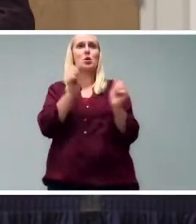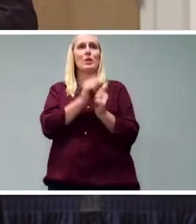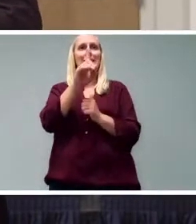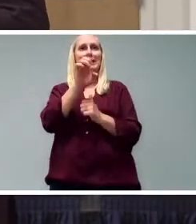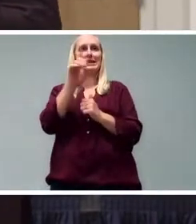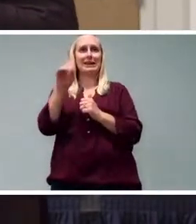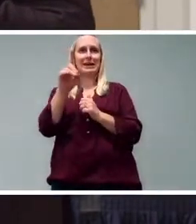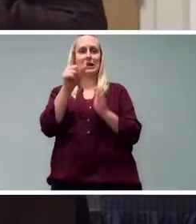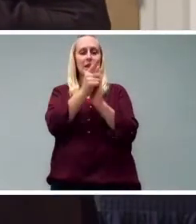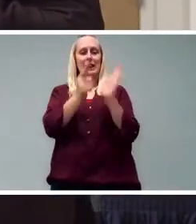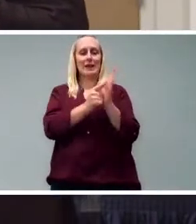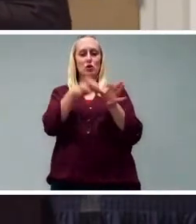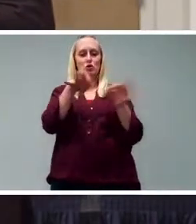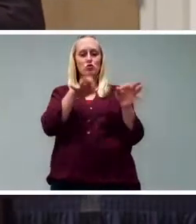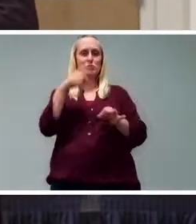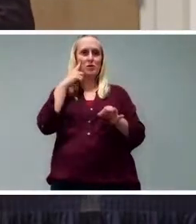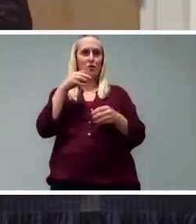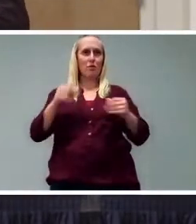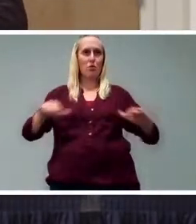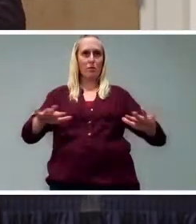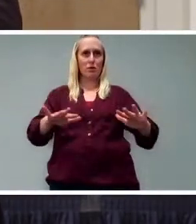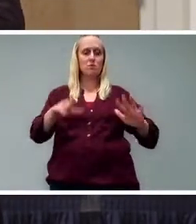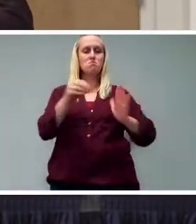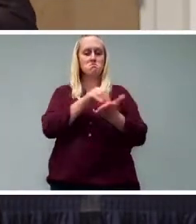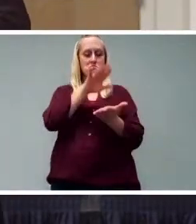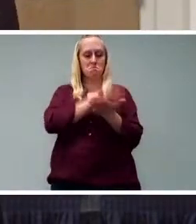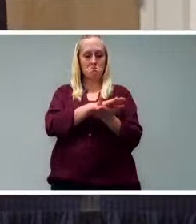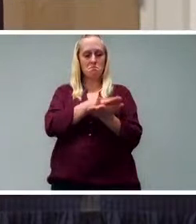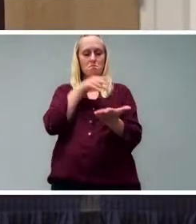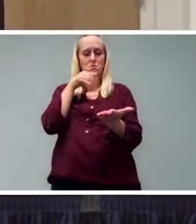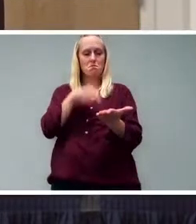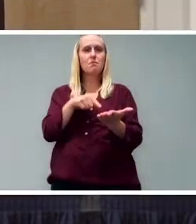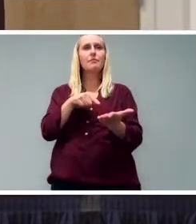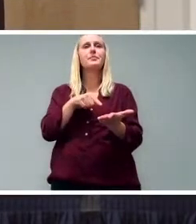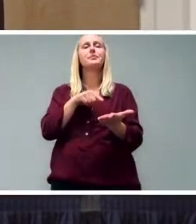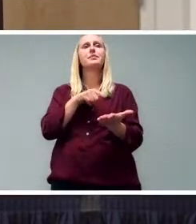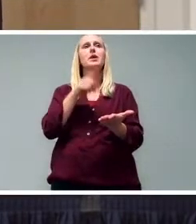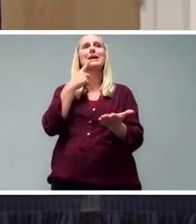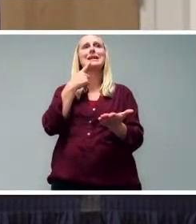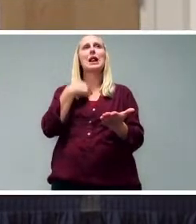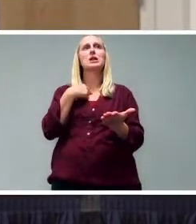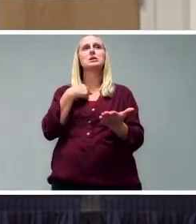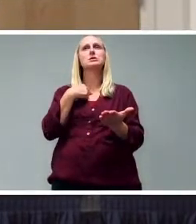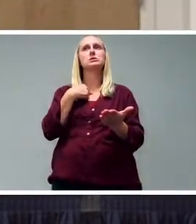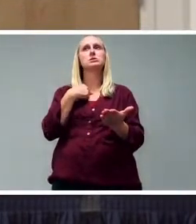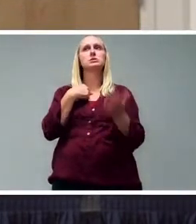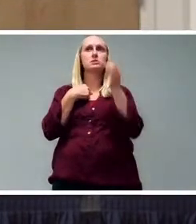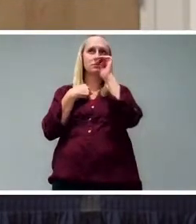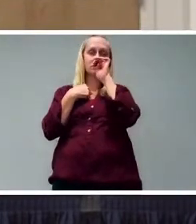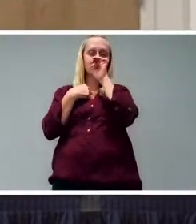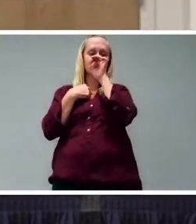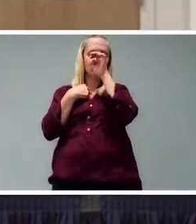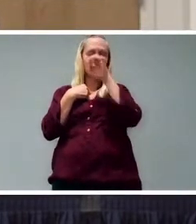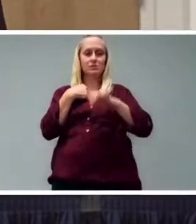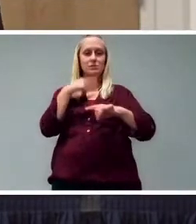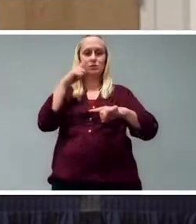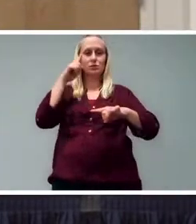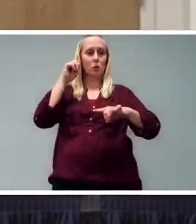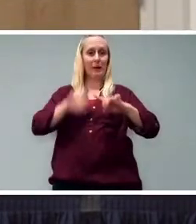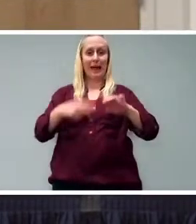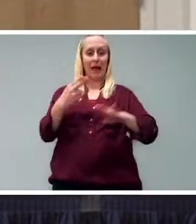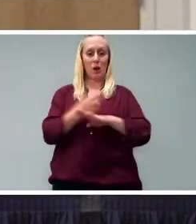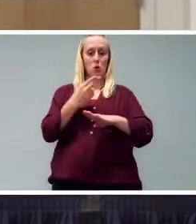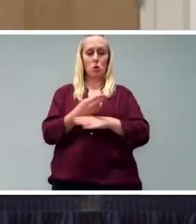description for this property. And it basically tells us that you can't use the groundwater, which we don't